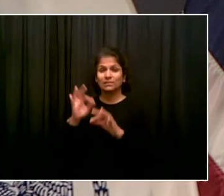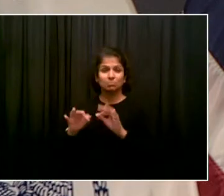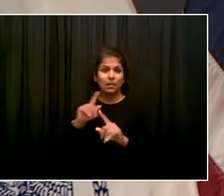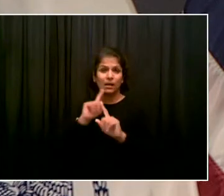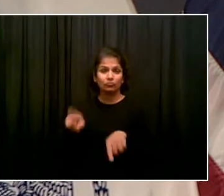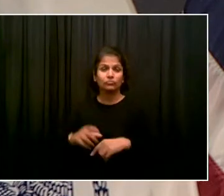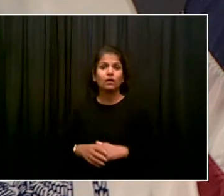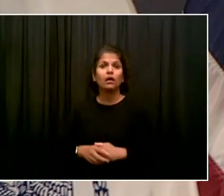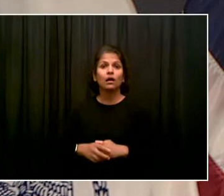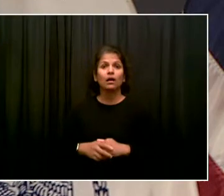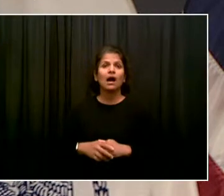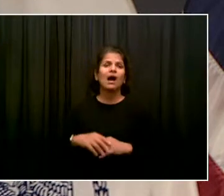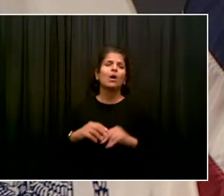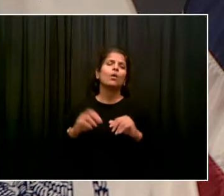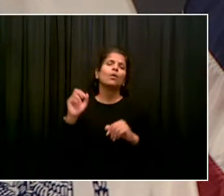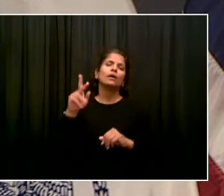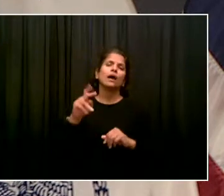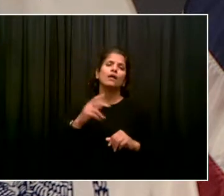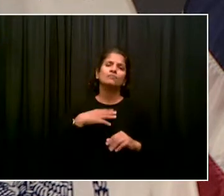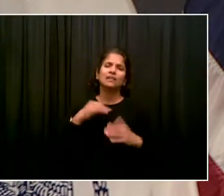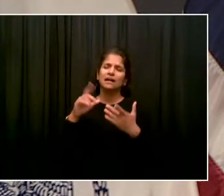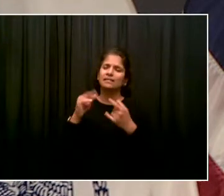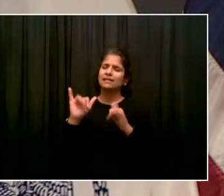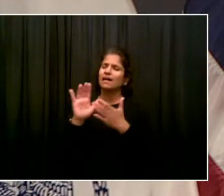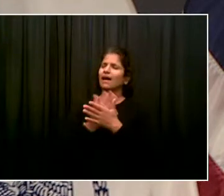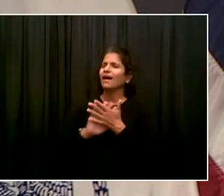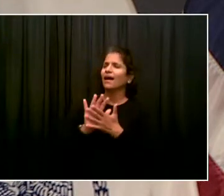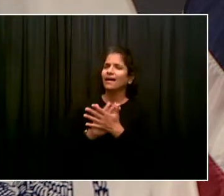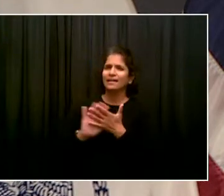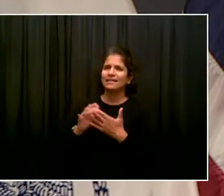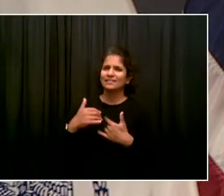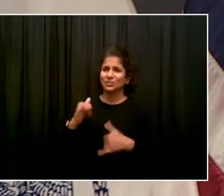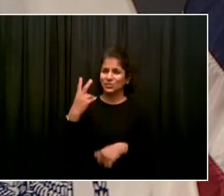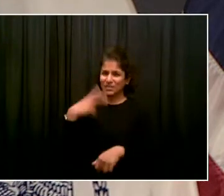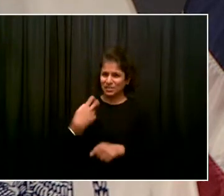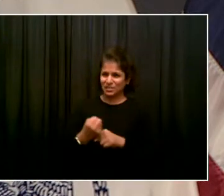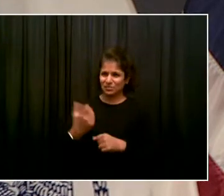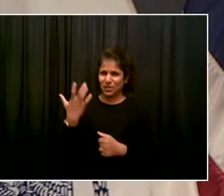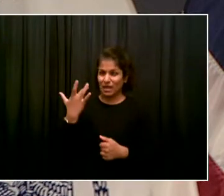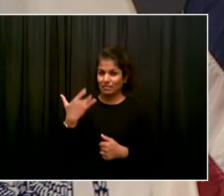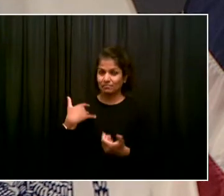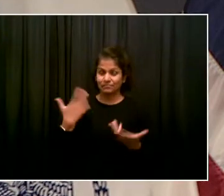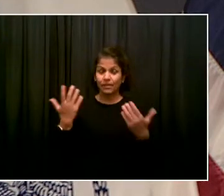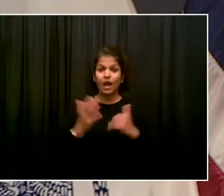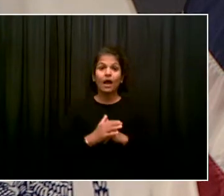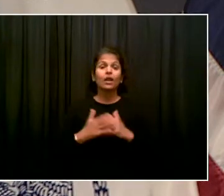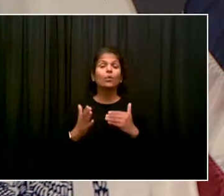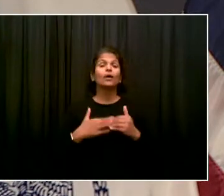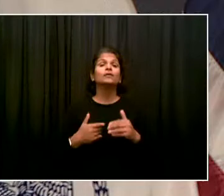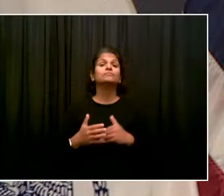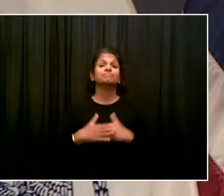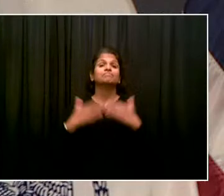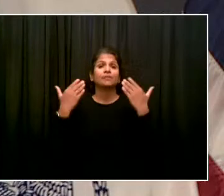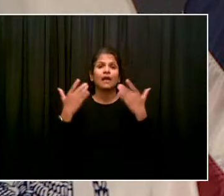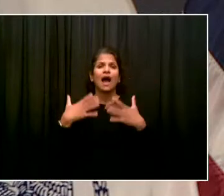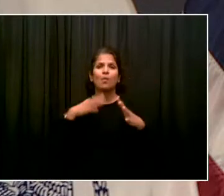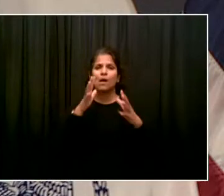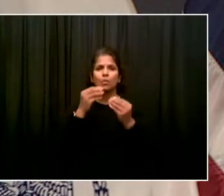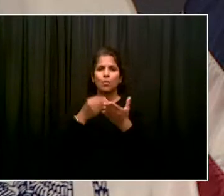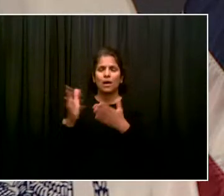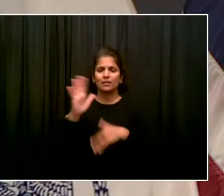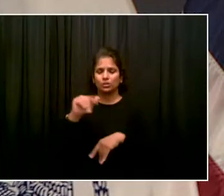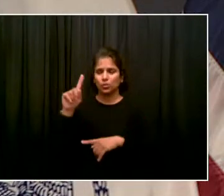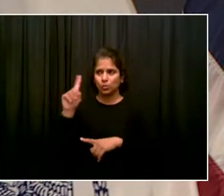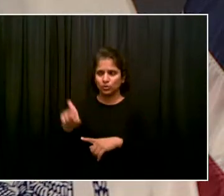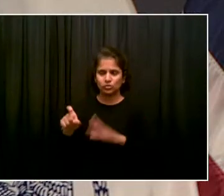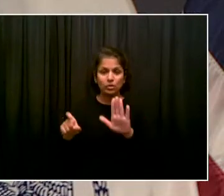not answering the question, but I don't want to waste another question. Go ahead. I don't want to waste another question and just have you not answer it. So